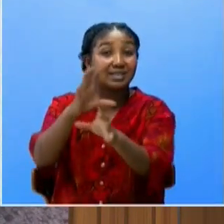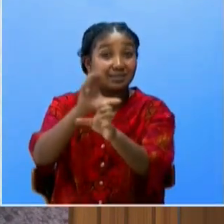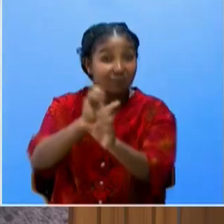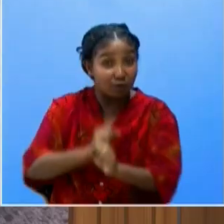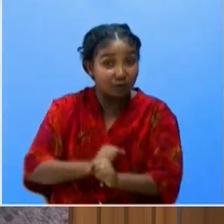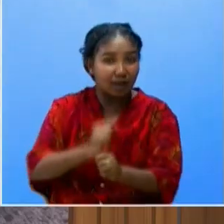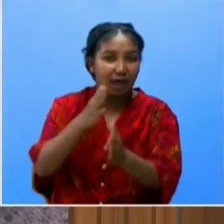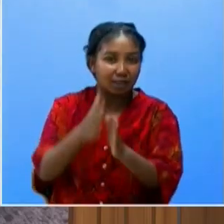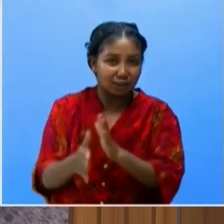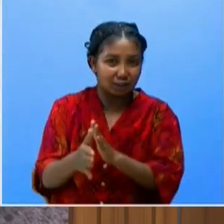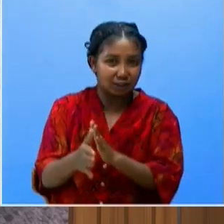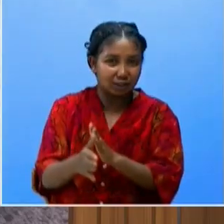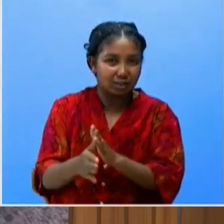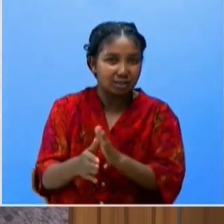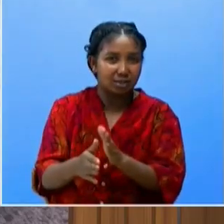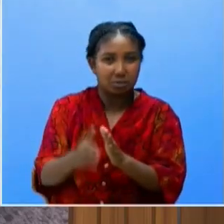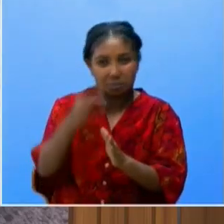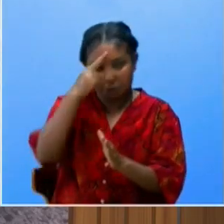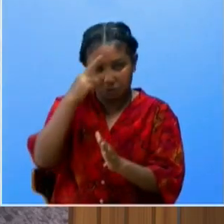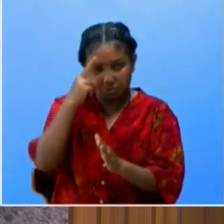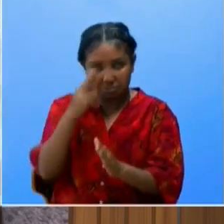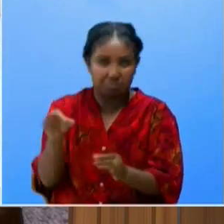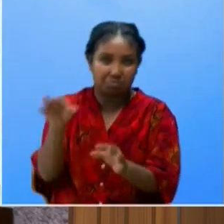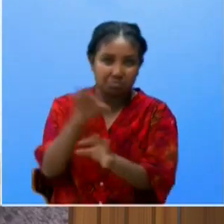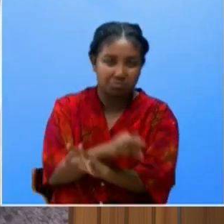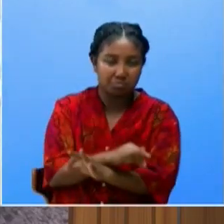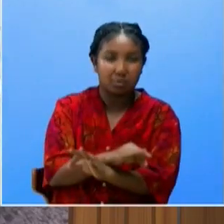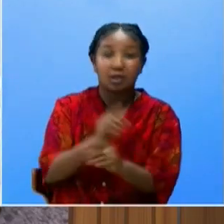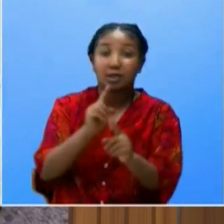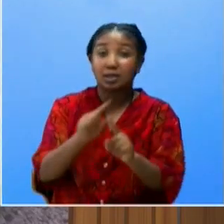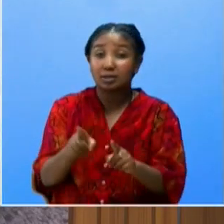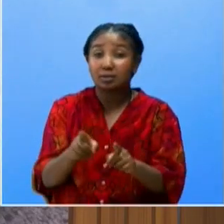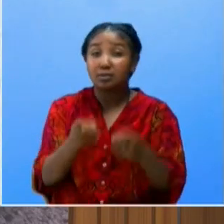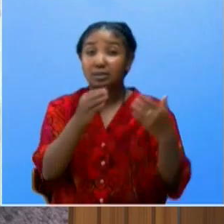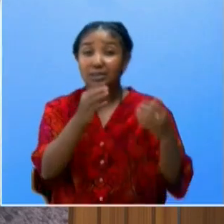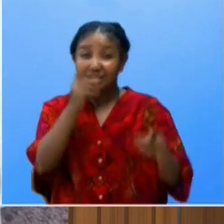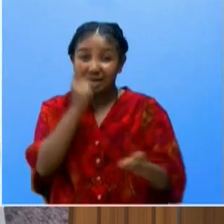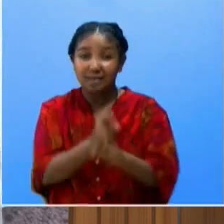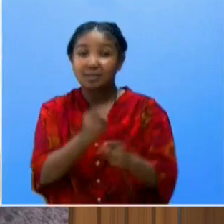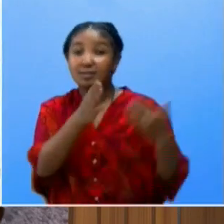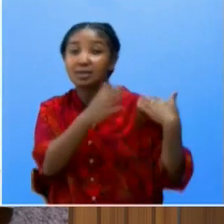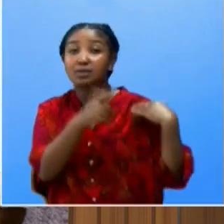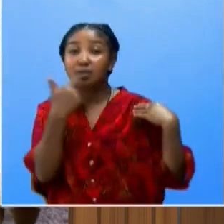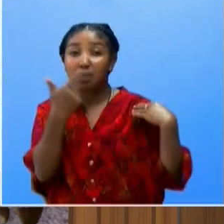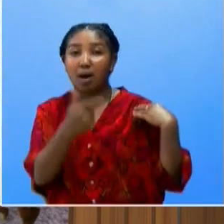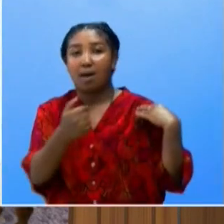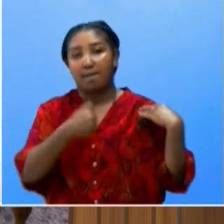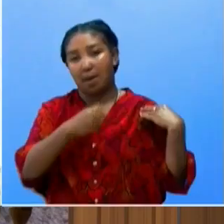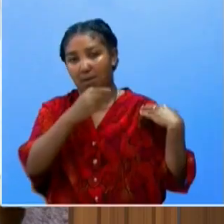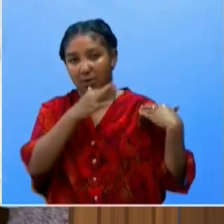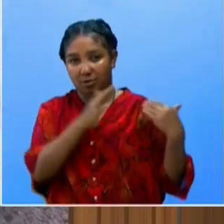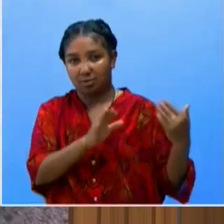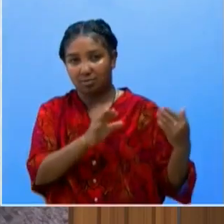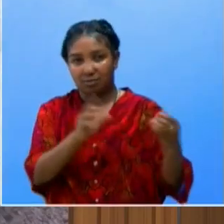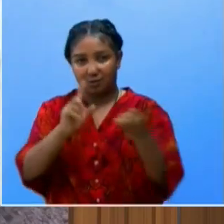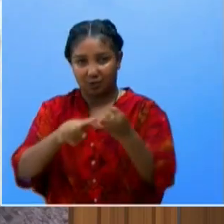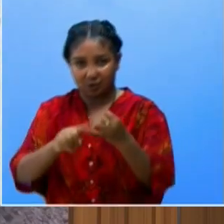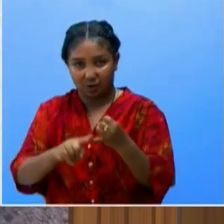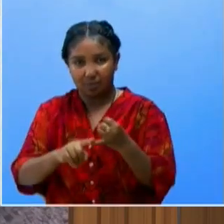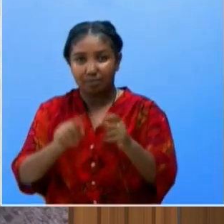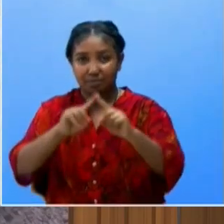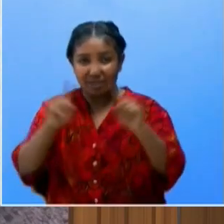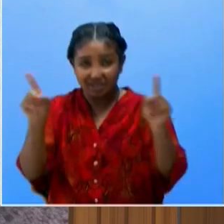the action. That's the reason why we put here. It's still the subject. The real subject is my mother.